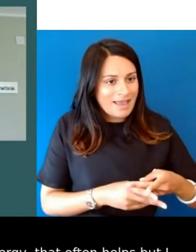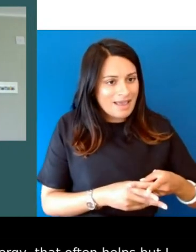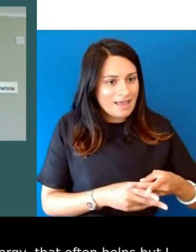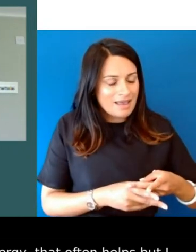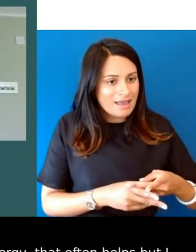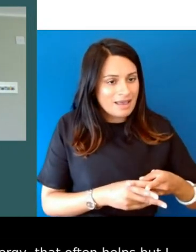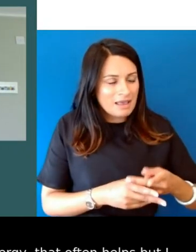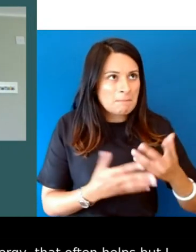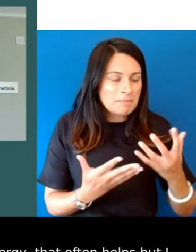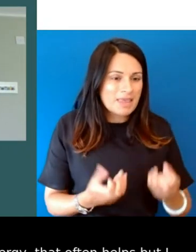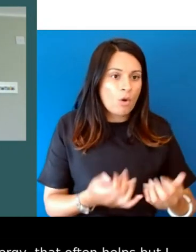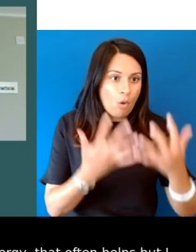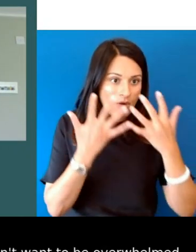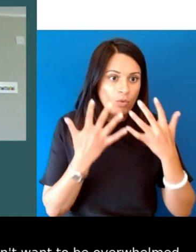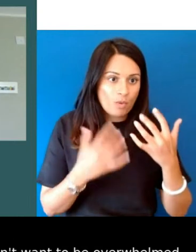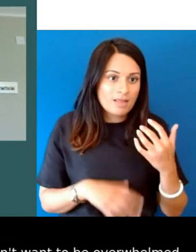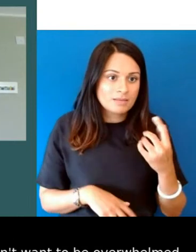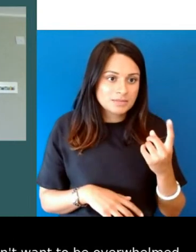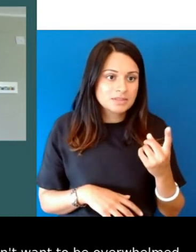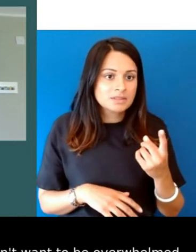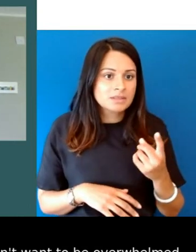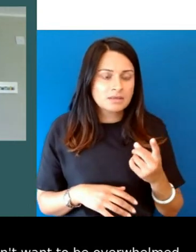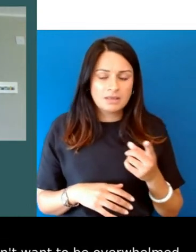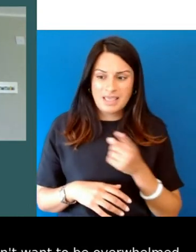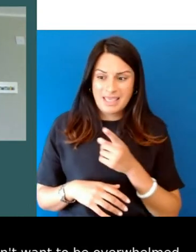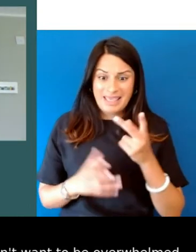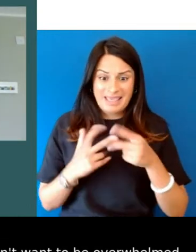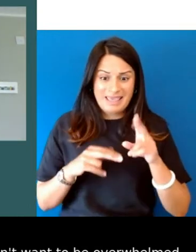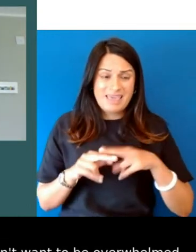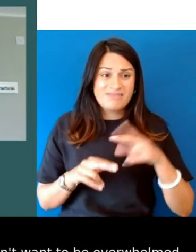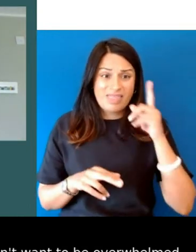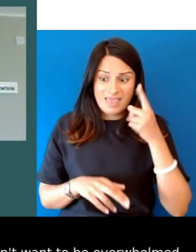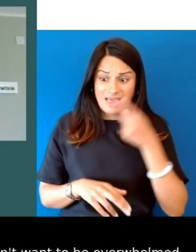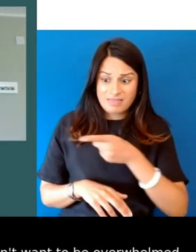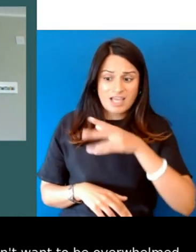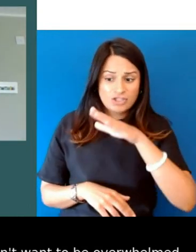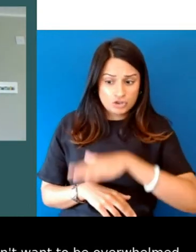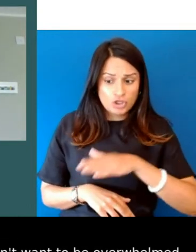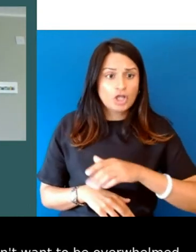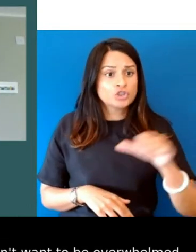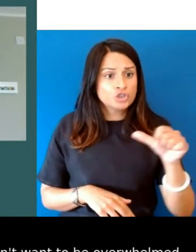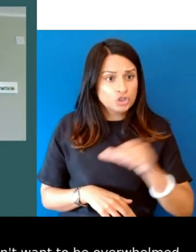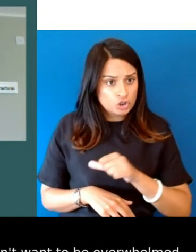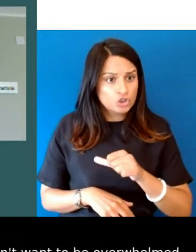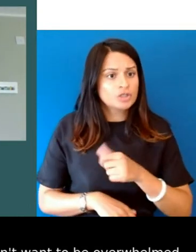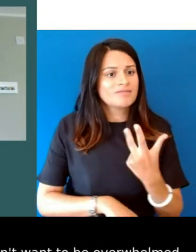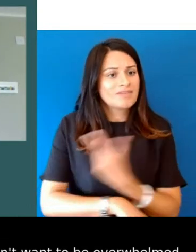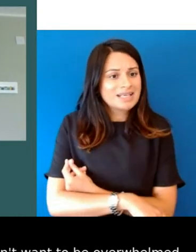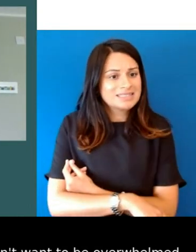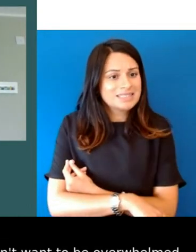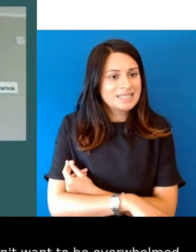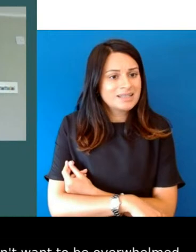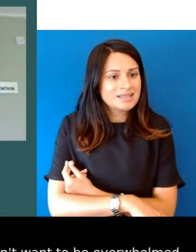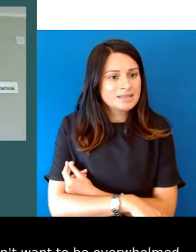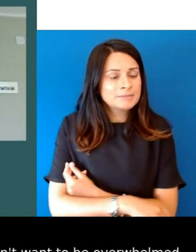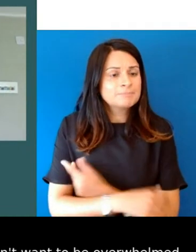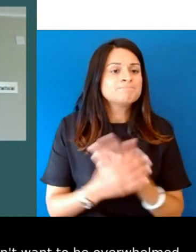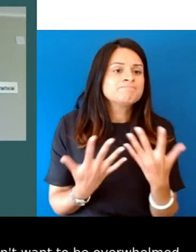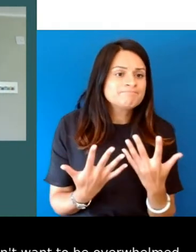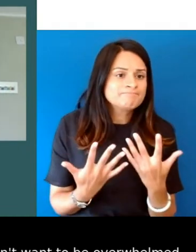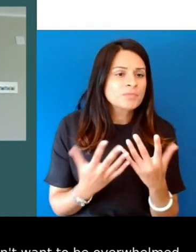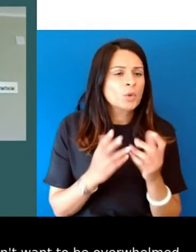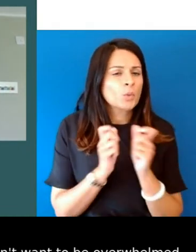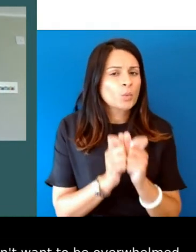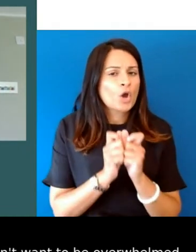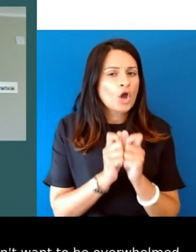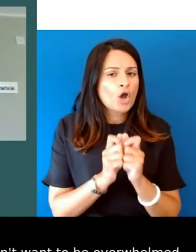vaccinations and you feel like it is absolutely imperative that child has a vaccination then sometimes it's worth us seeing them in secondary care so we can try and